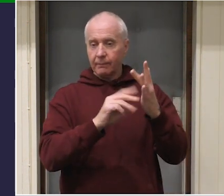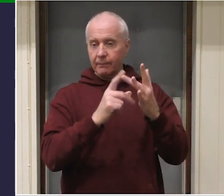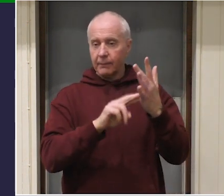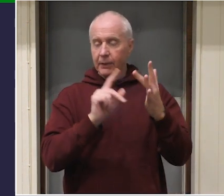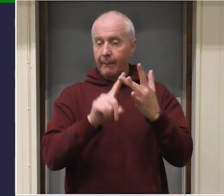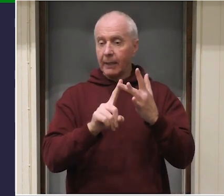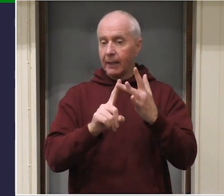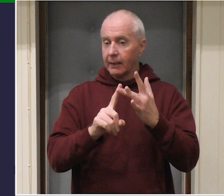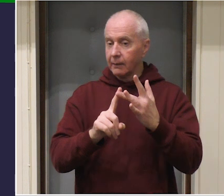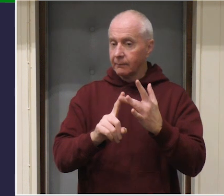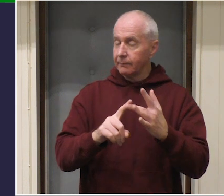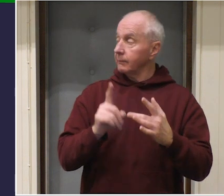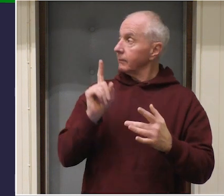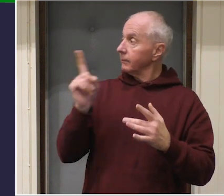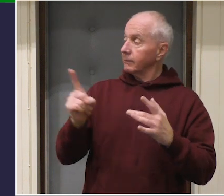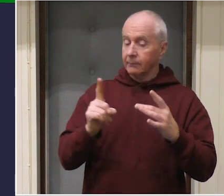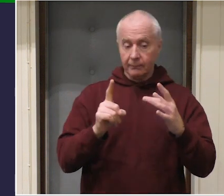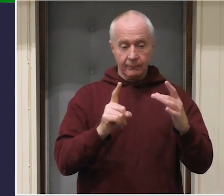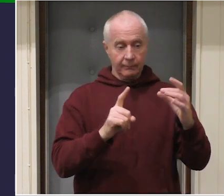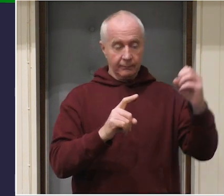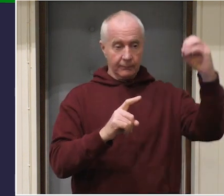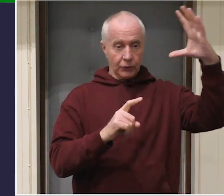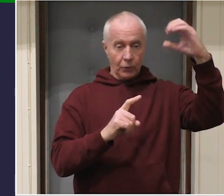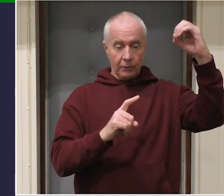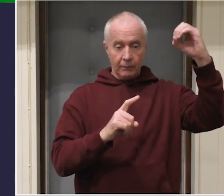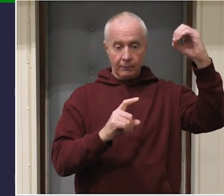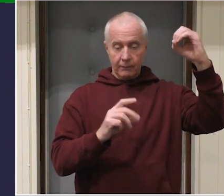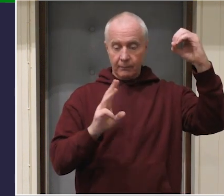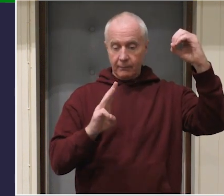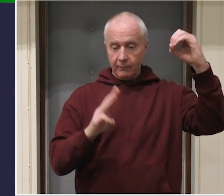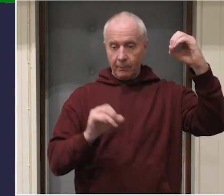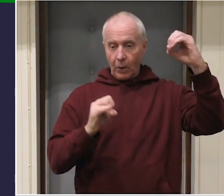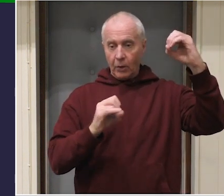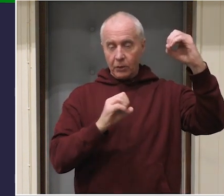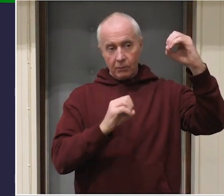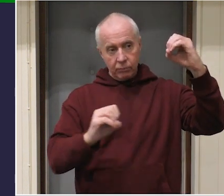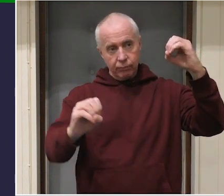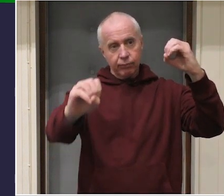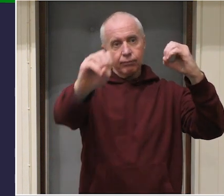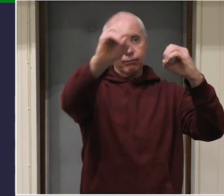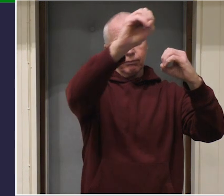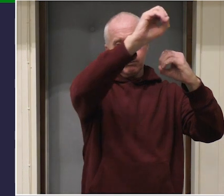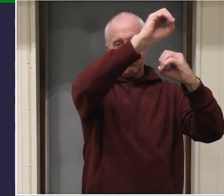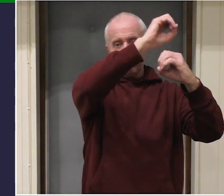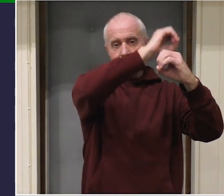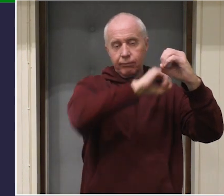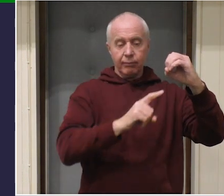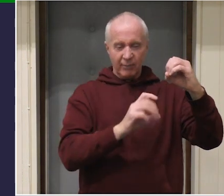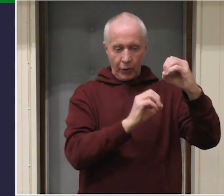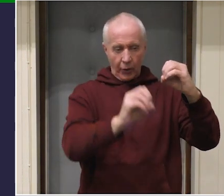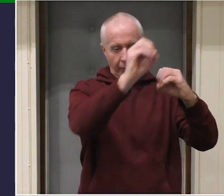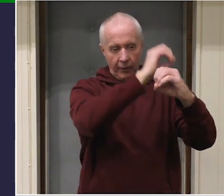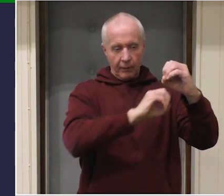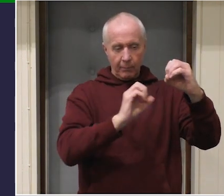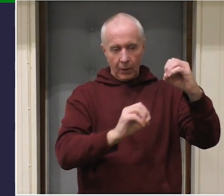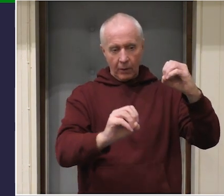Mars is because it goes around the sun, and we also go around the sun, and it's kind of moving slower than us, then if